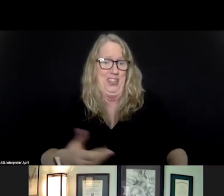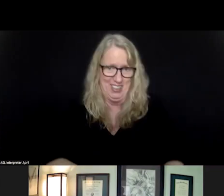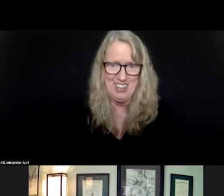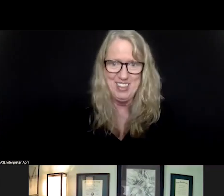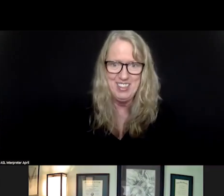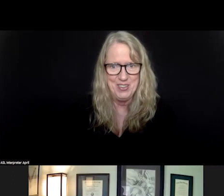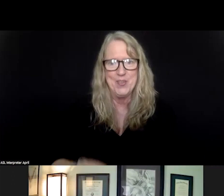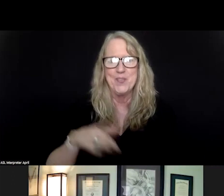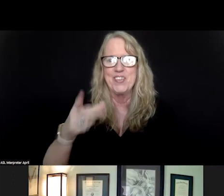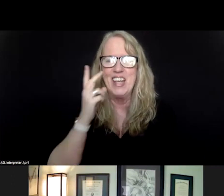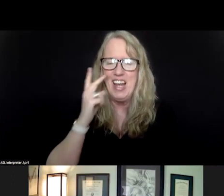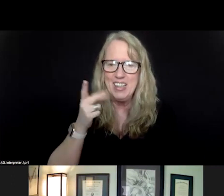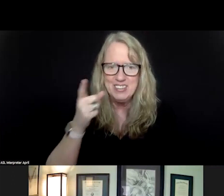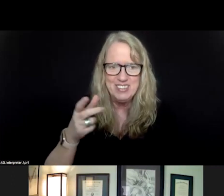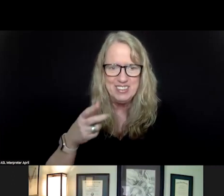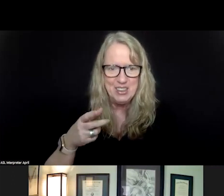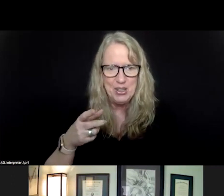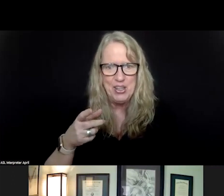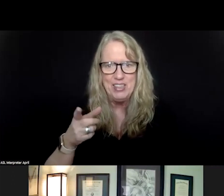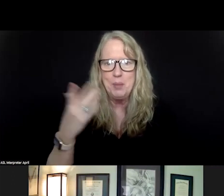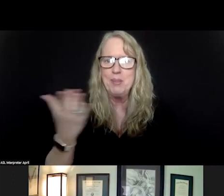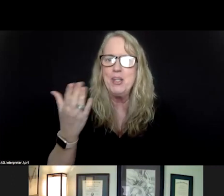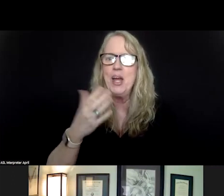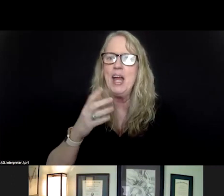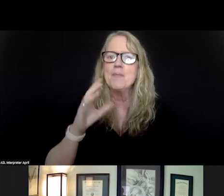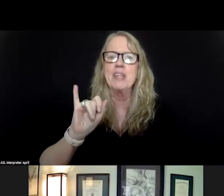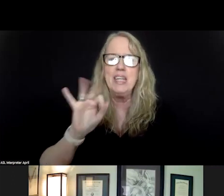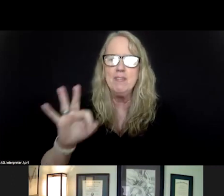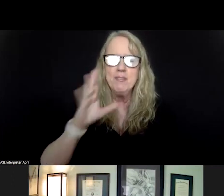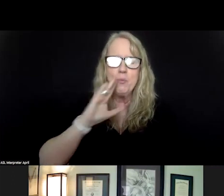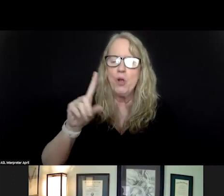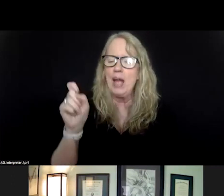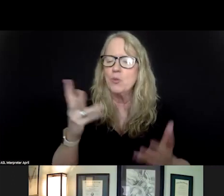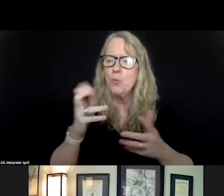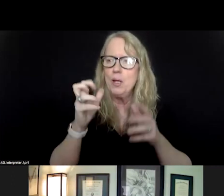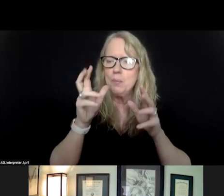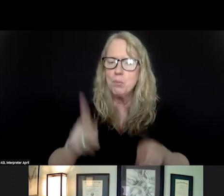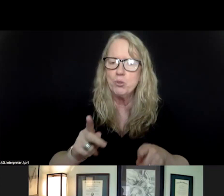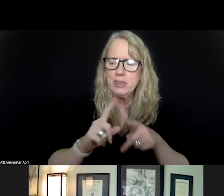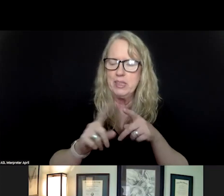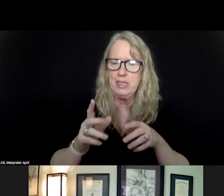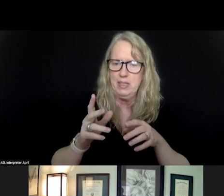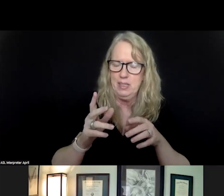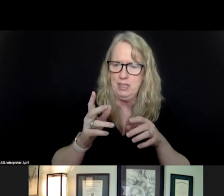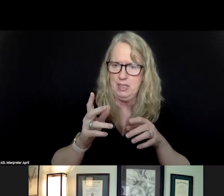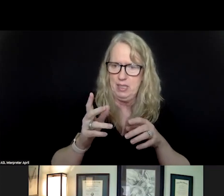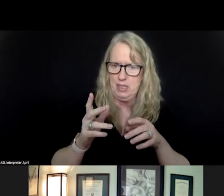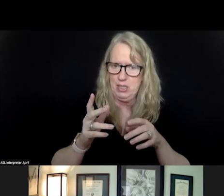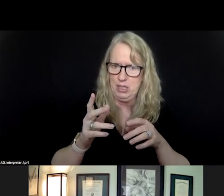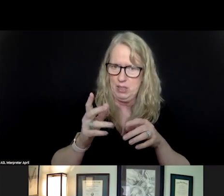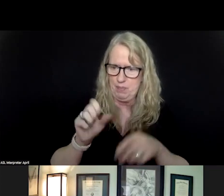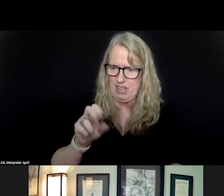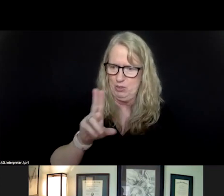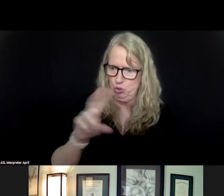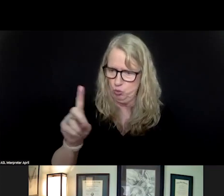I see Dr. Balfour's on there. If we're asking what percentage of the people with a SUD